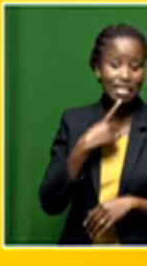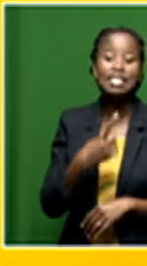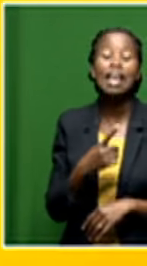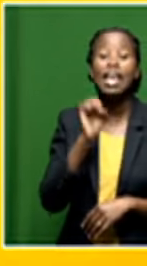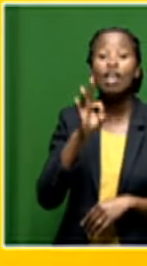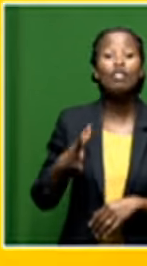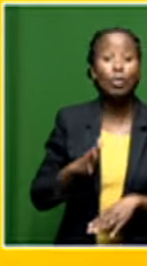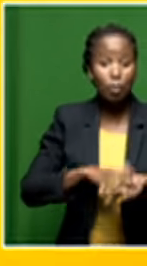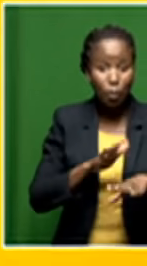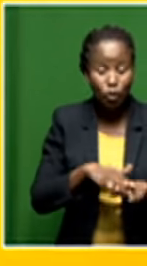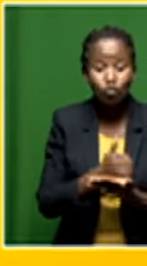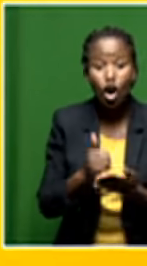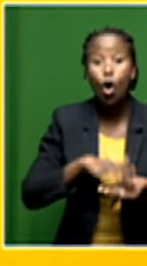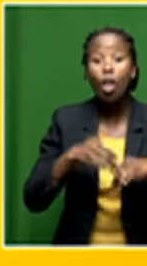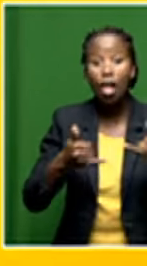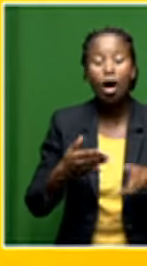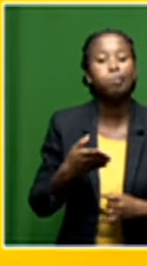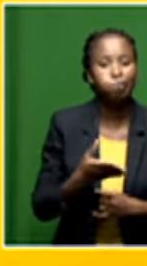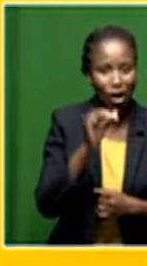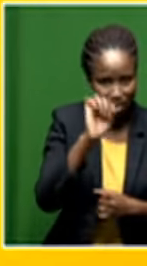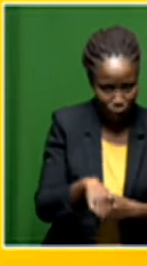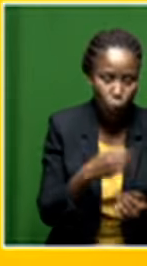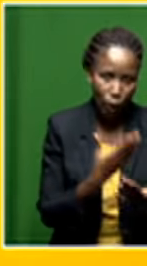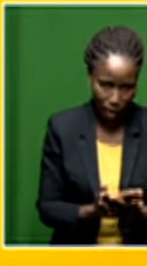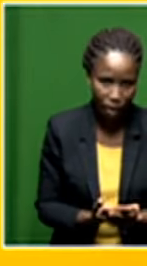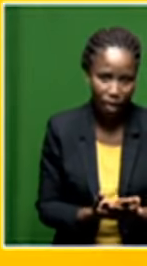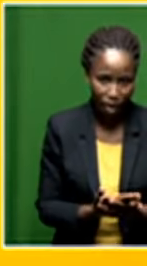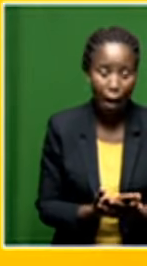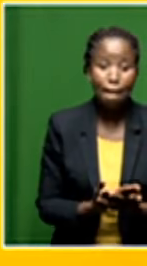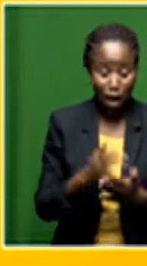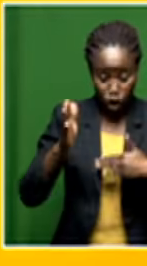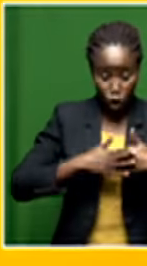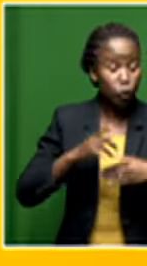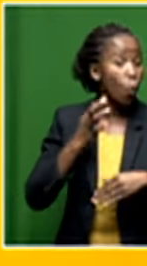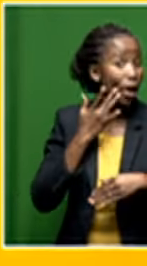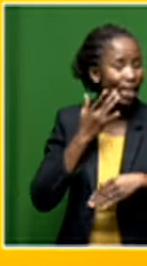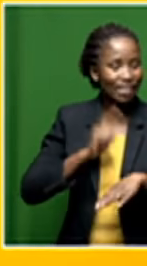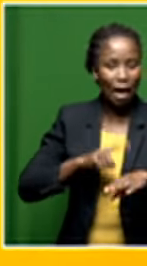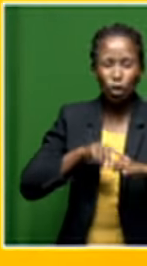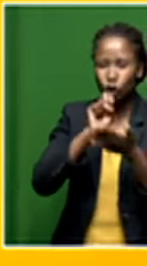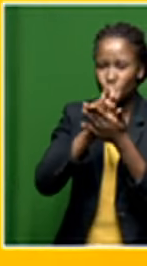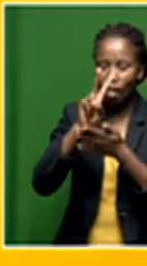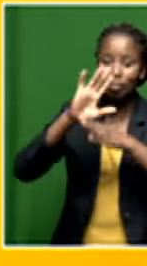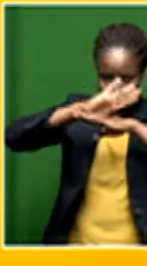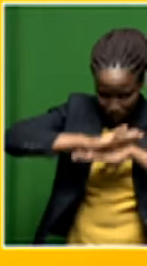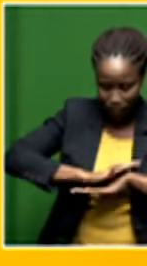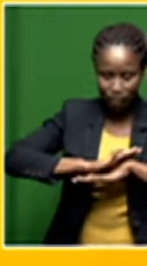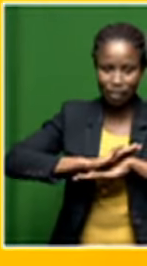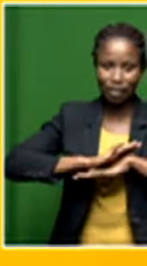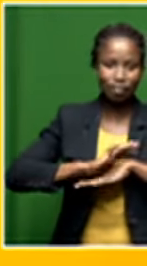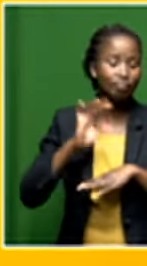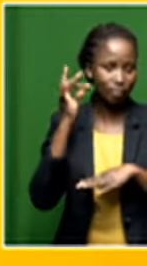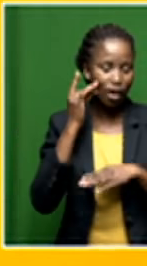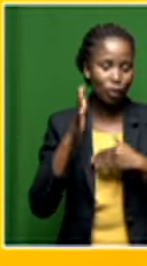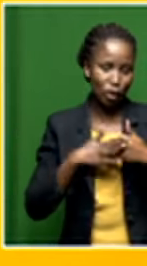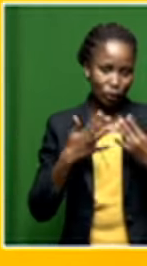to register online, chances are you are able to register up until midnight, because that is the deadline for the voters' roll to